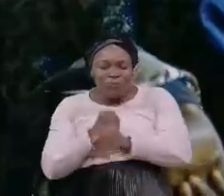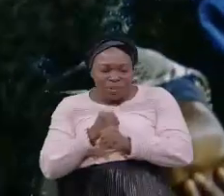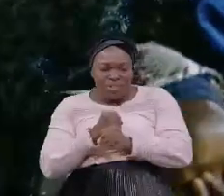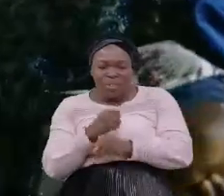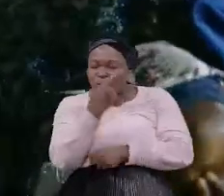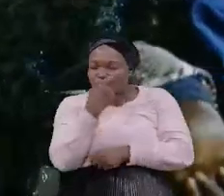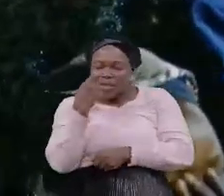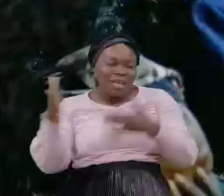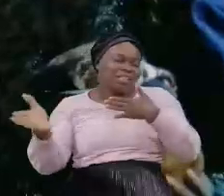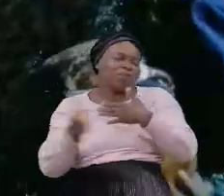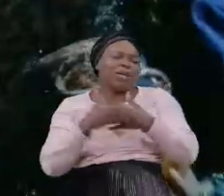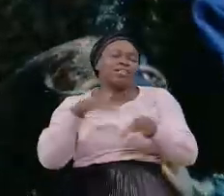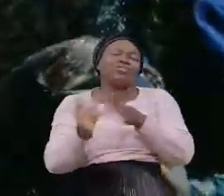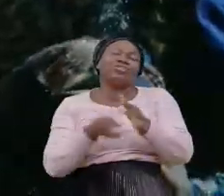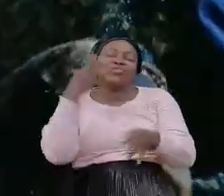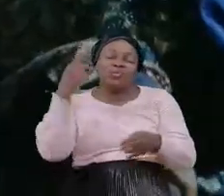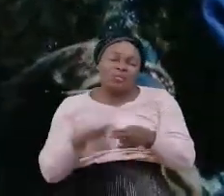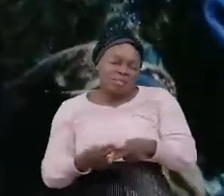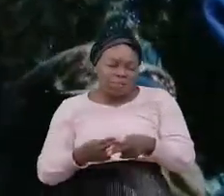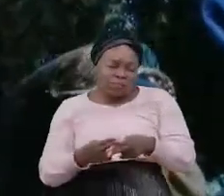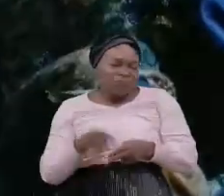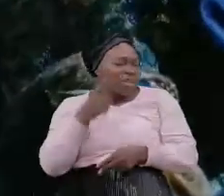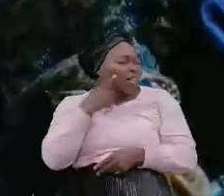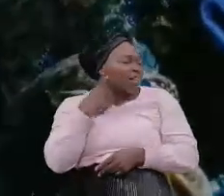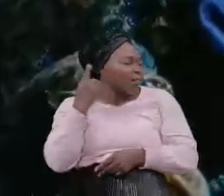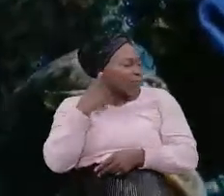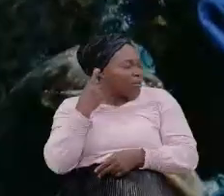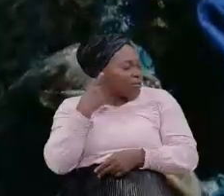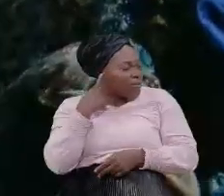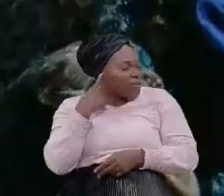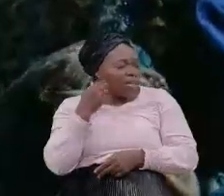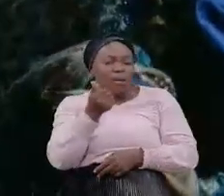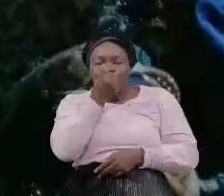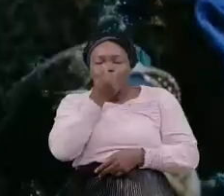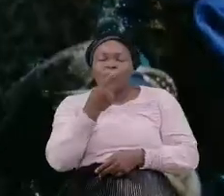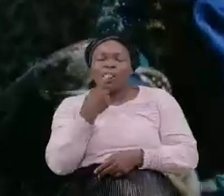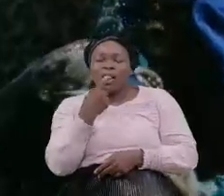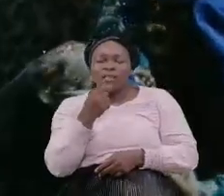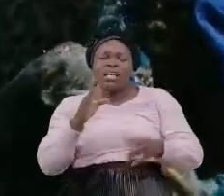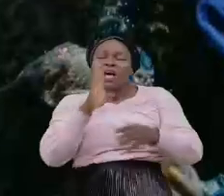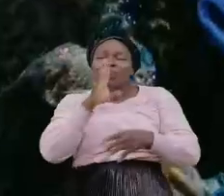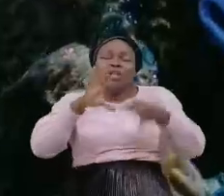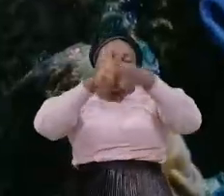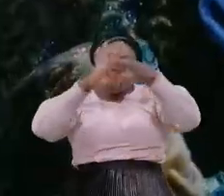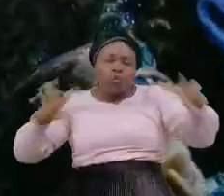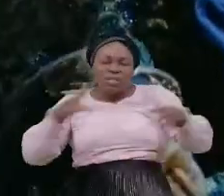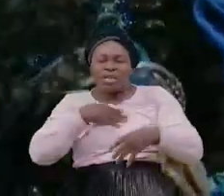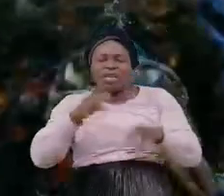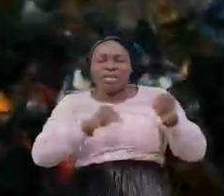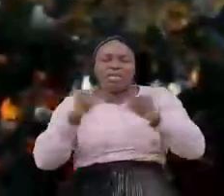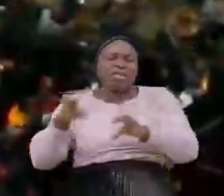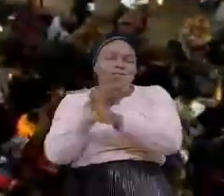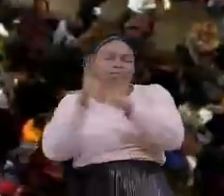now. Deaf ears, dumb tongues, be loosed and set free right